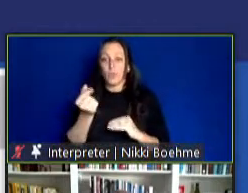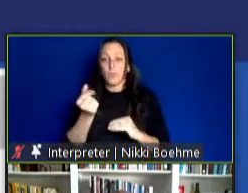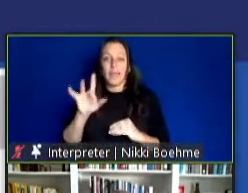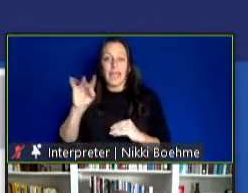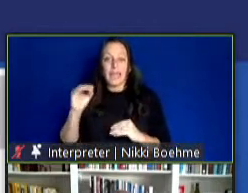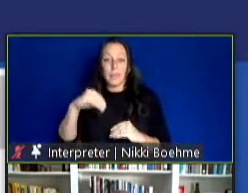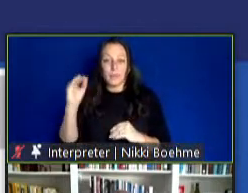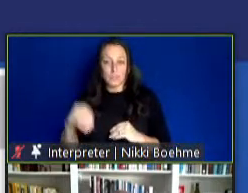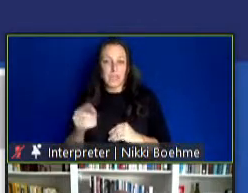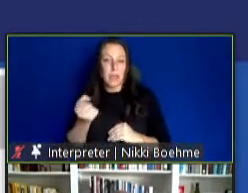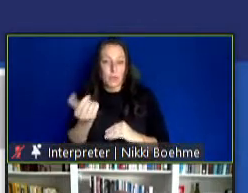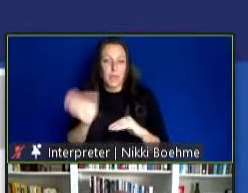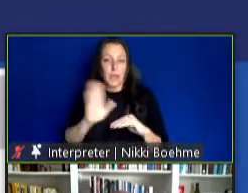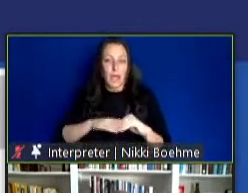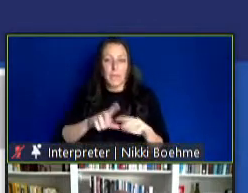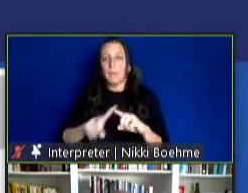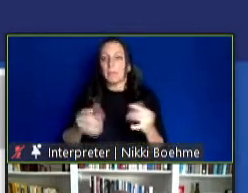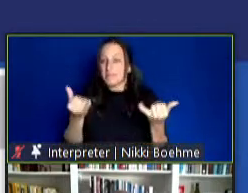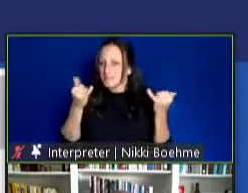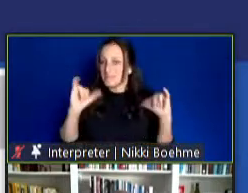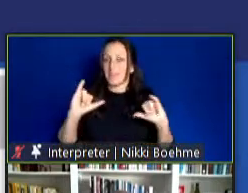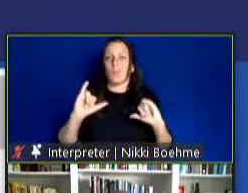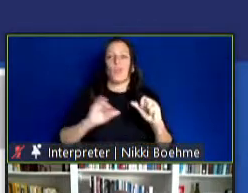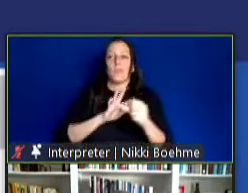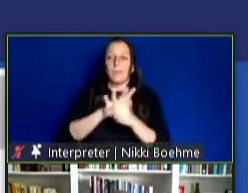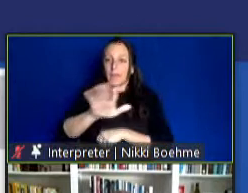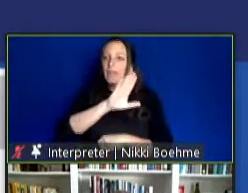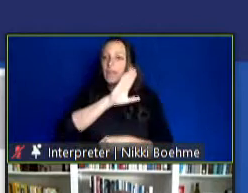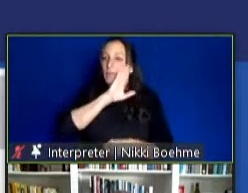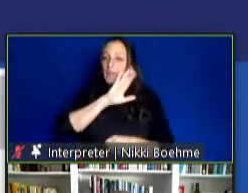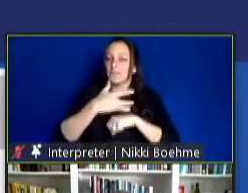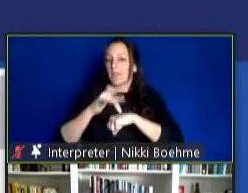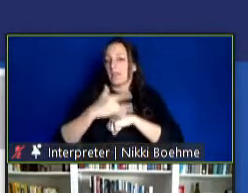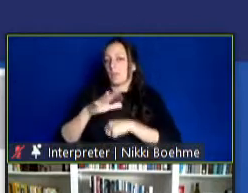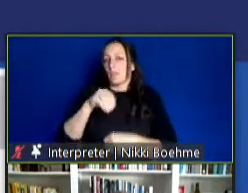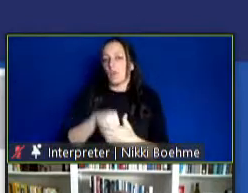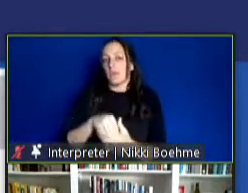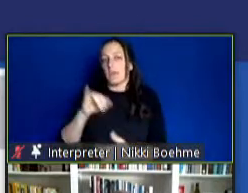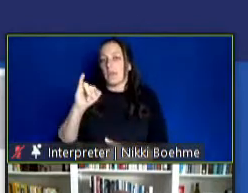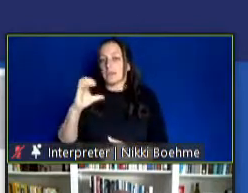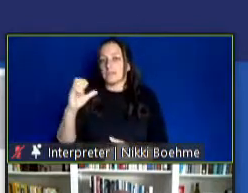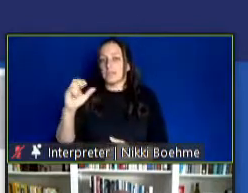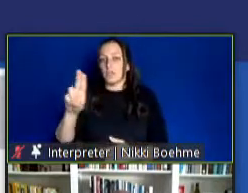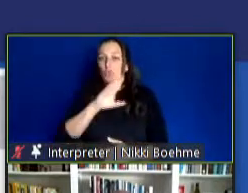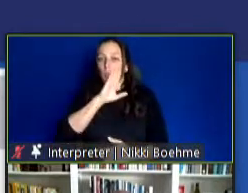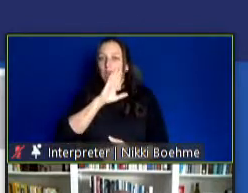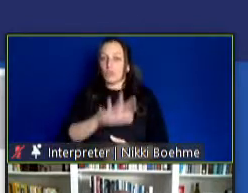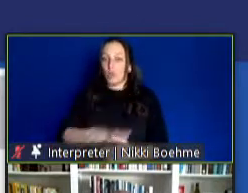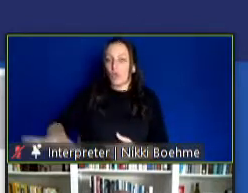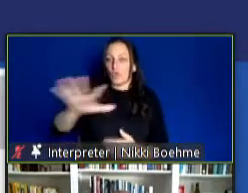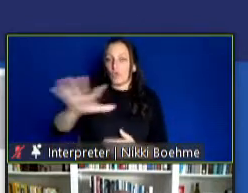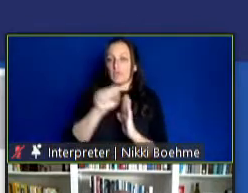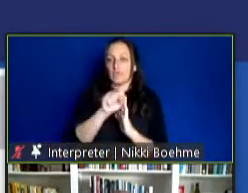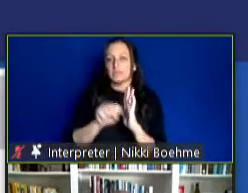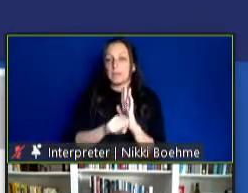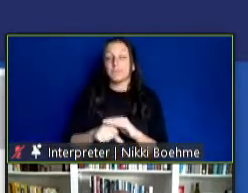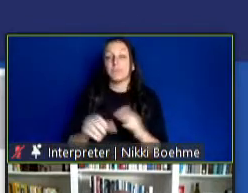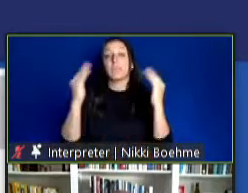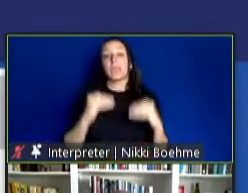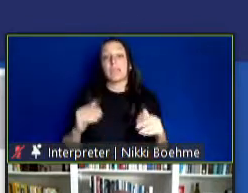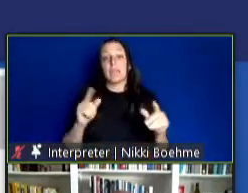have significant surge capacity available in our ICU beds across the state. And on the next slide,